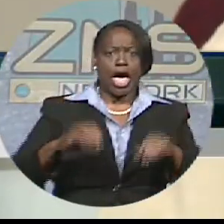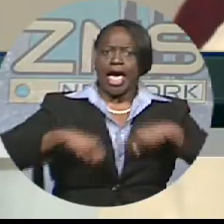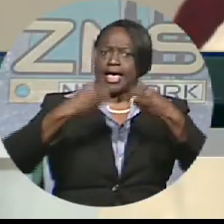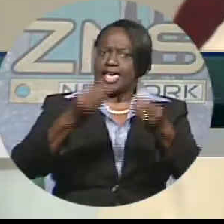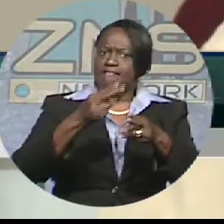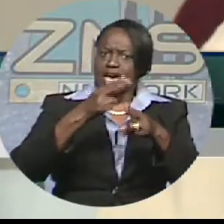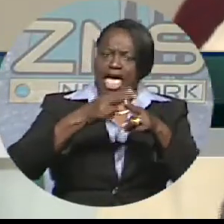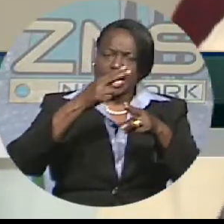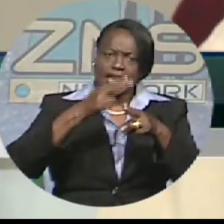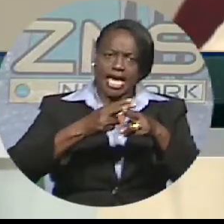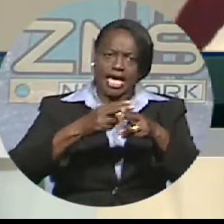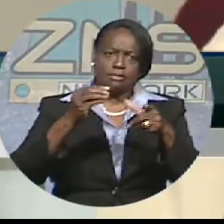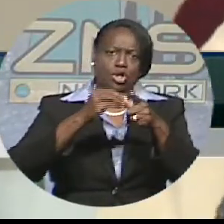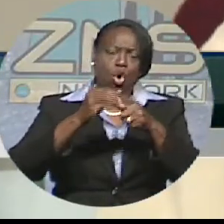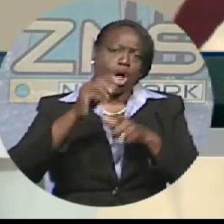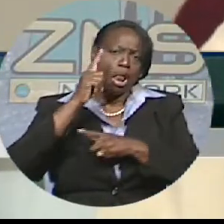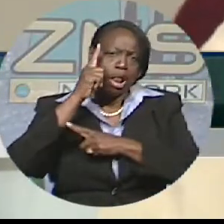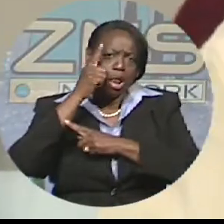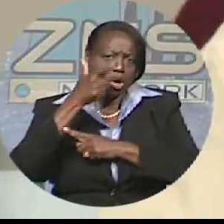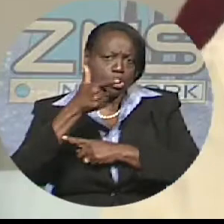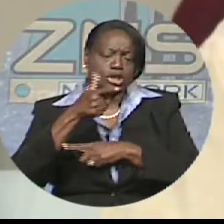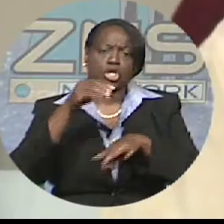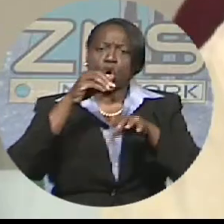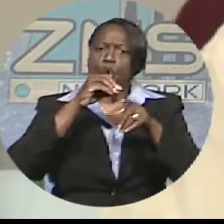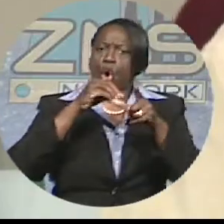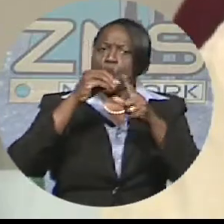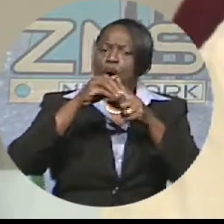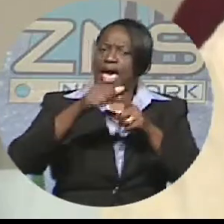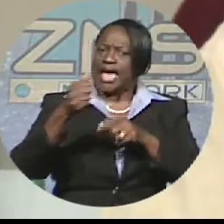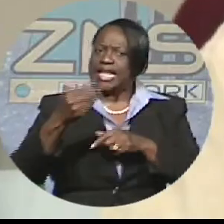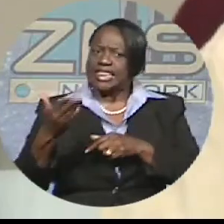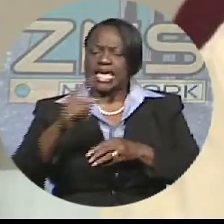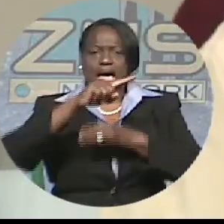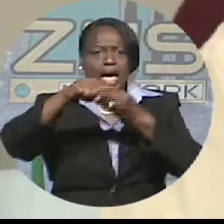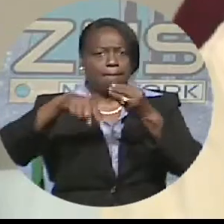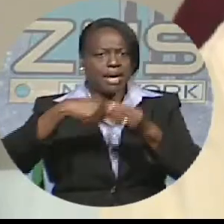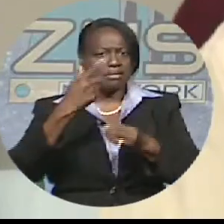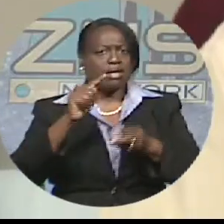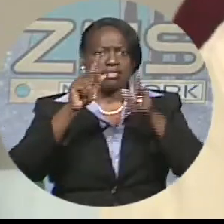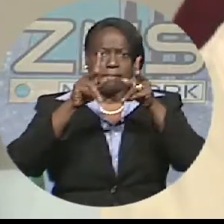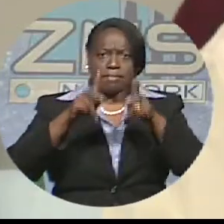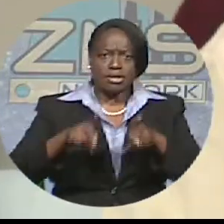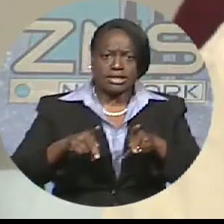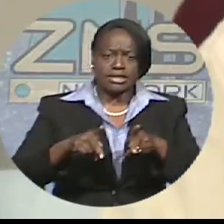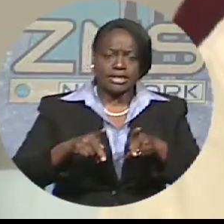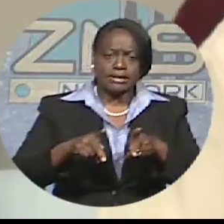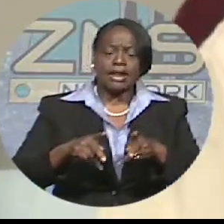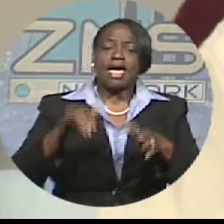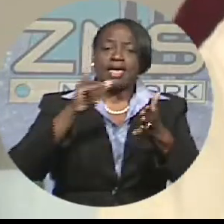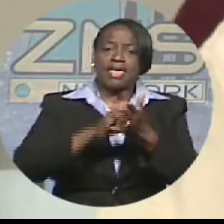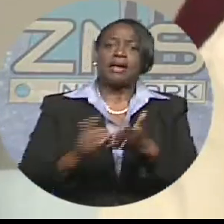names or looks or anything about the individual that brings in the gun.